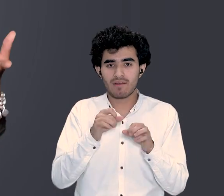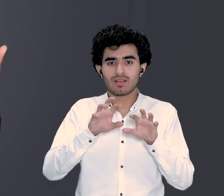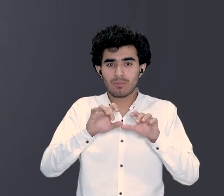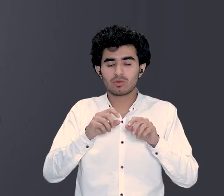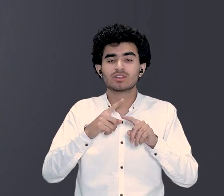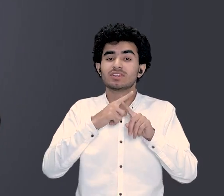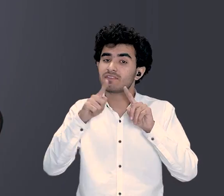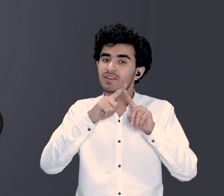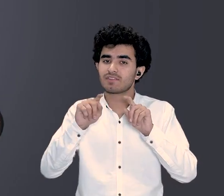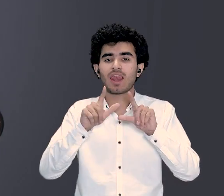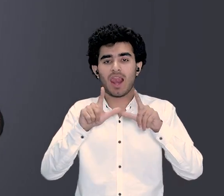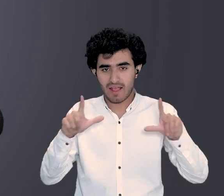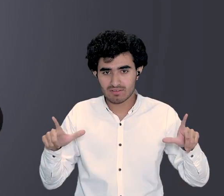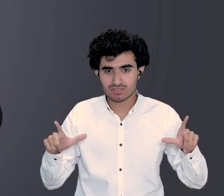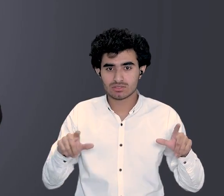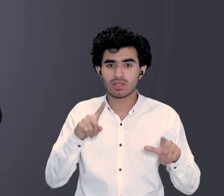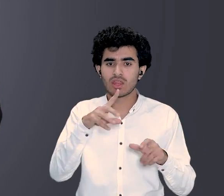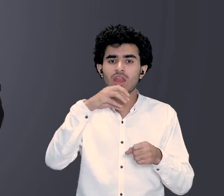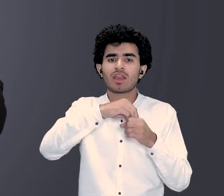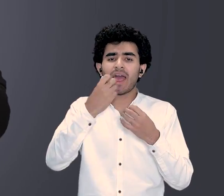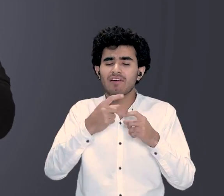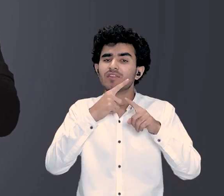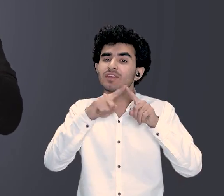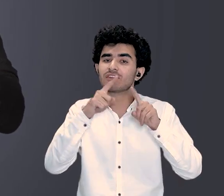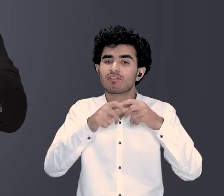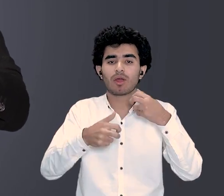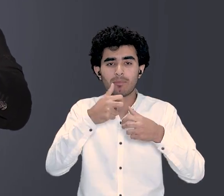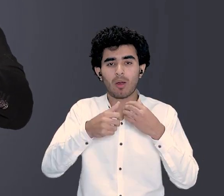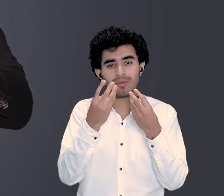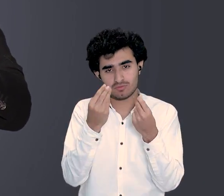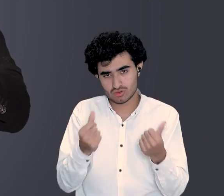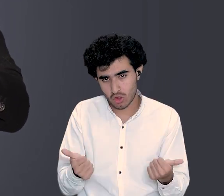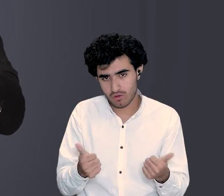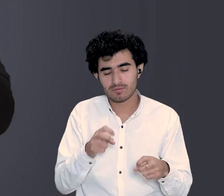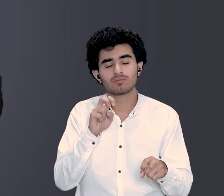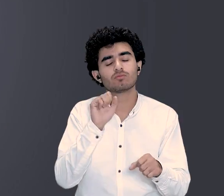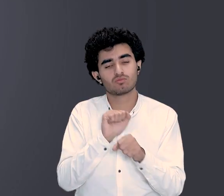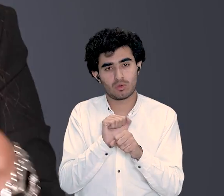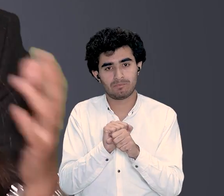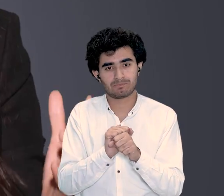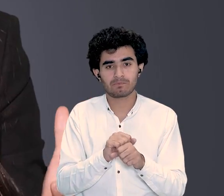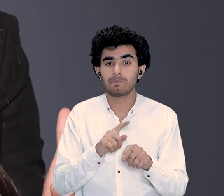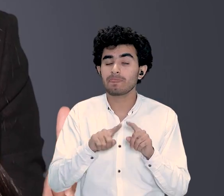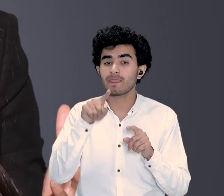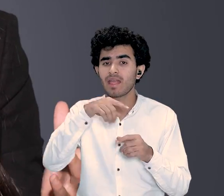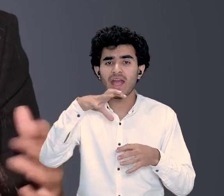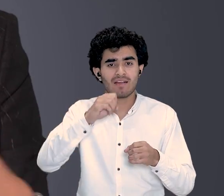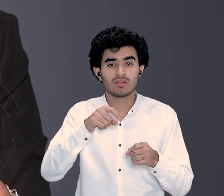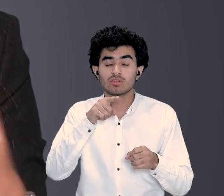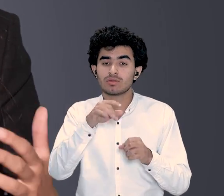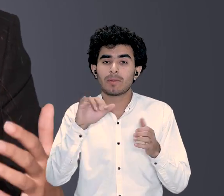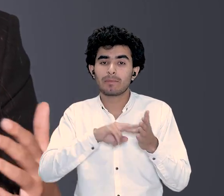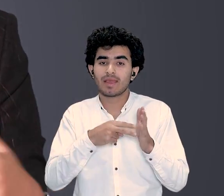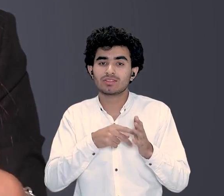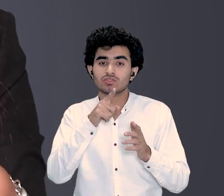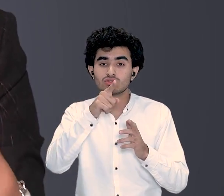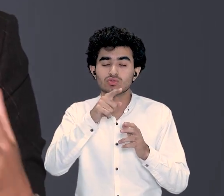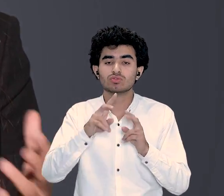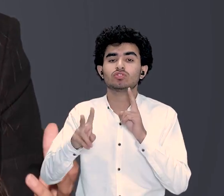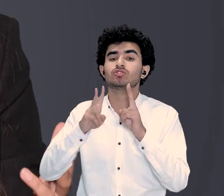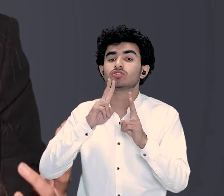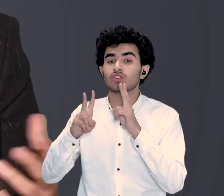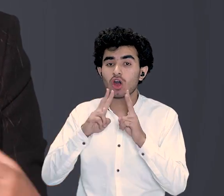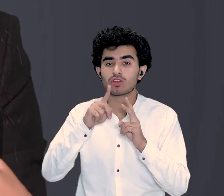solve different kinds of problems. And so it's one of the most democratic things. There's no barrier, there's